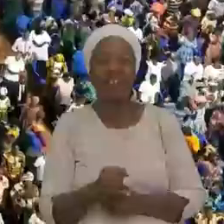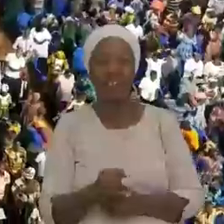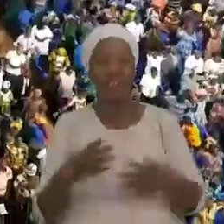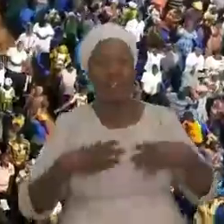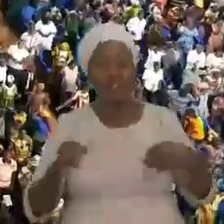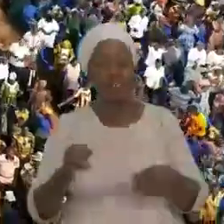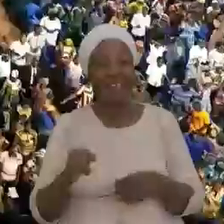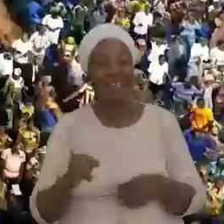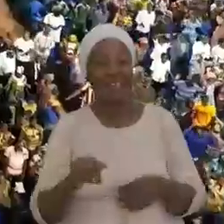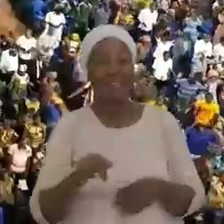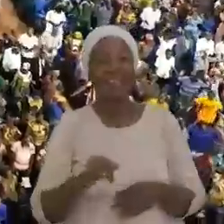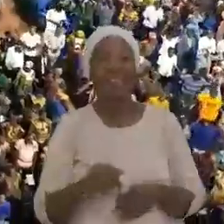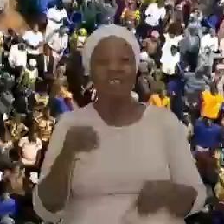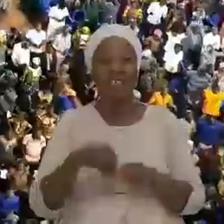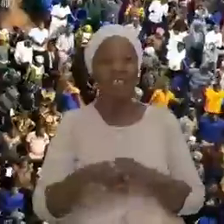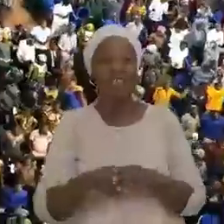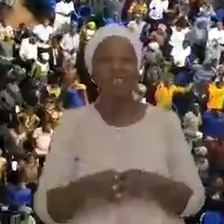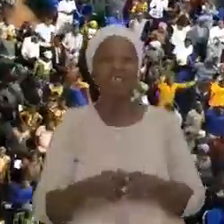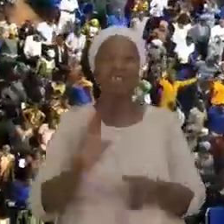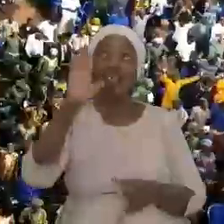Healing in its wings.